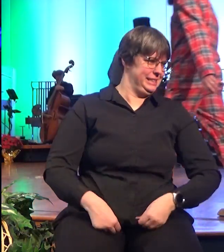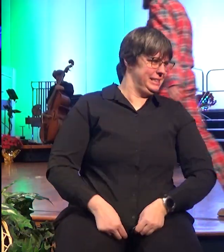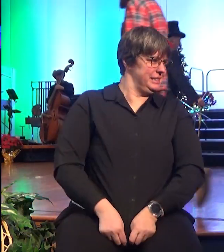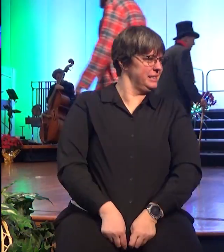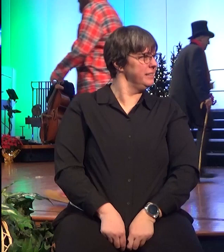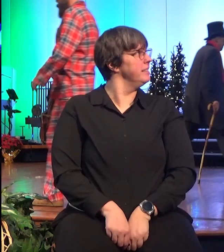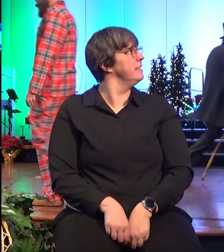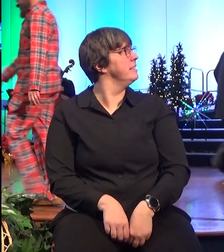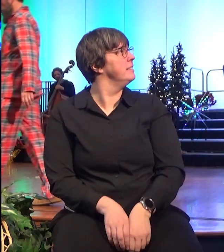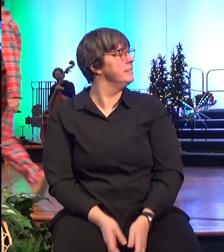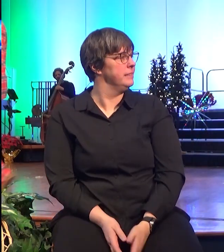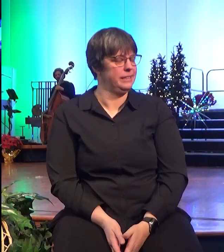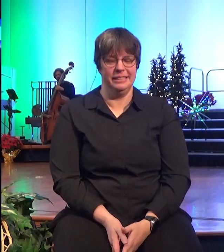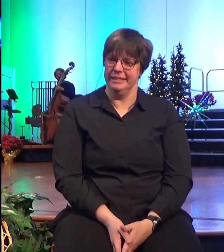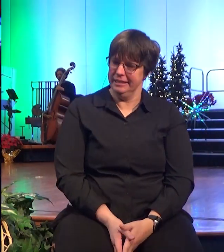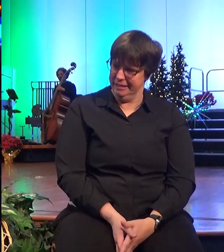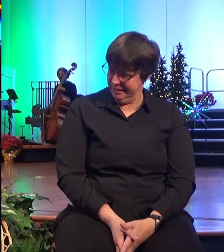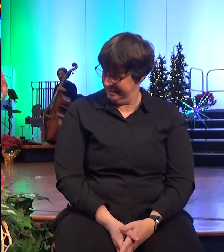Scrooge.